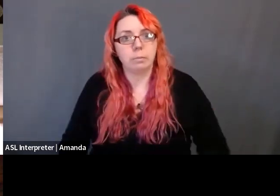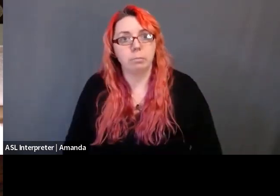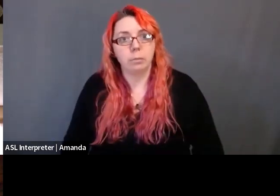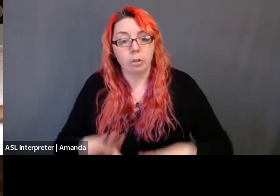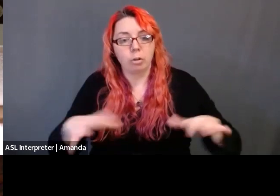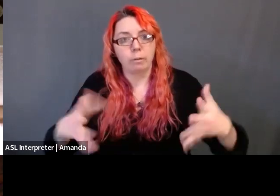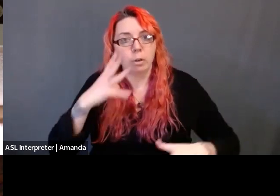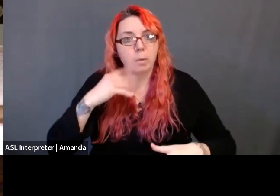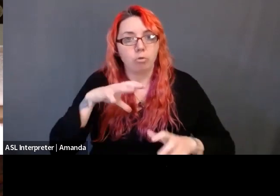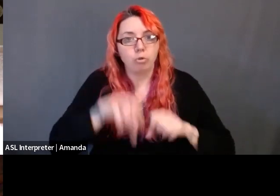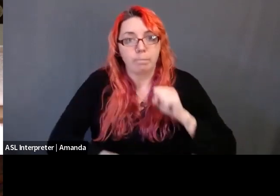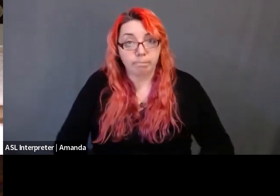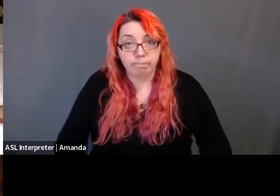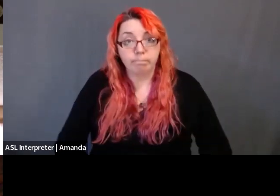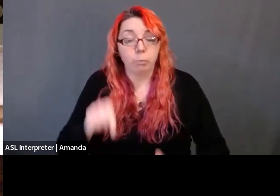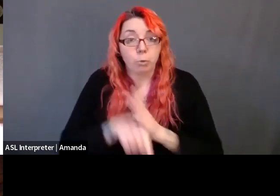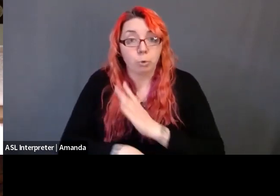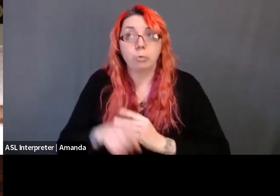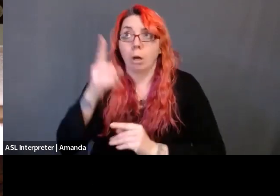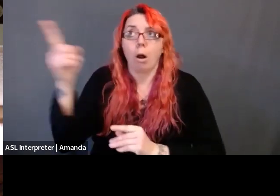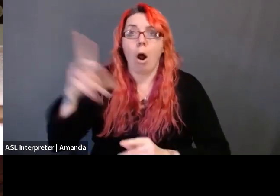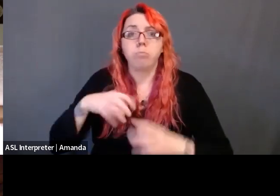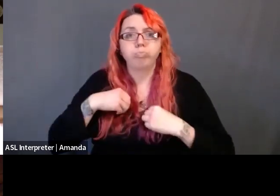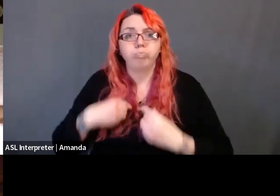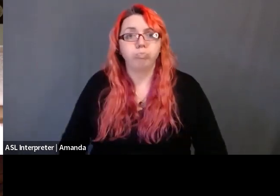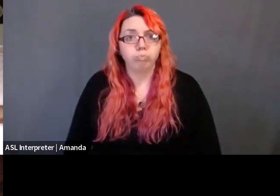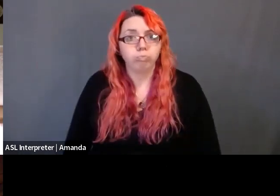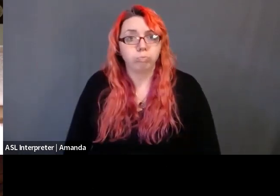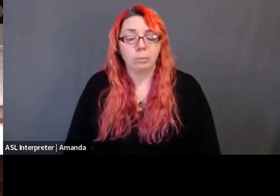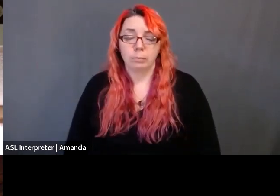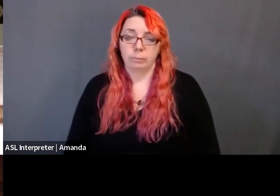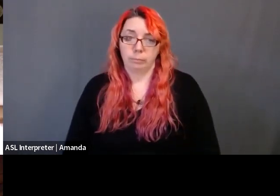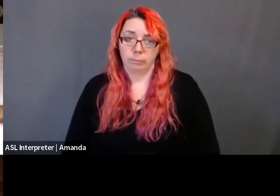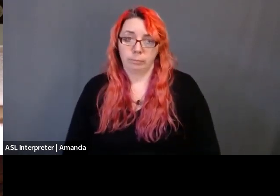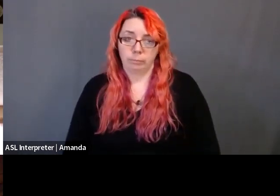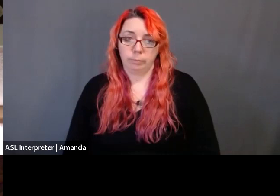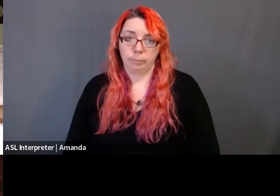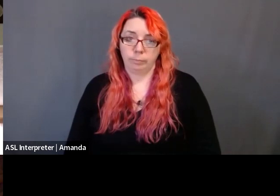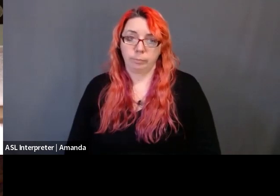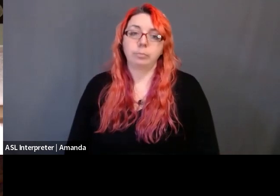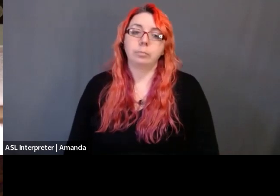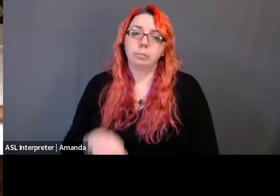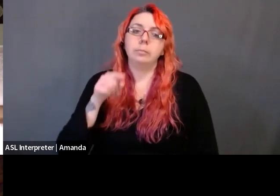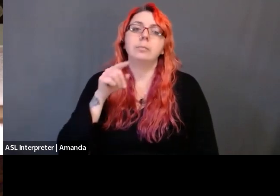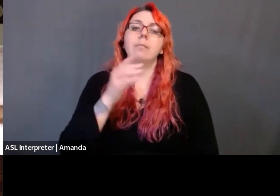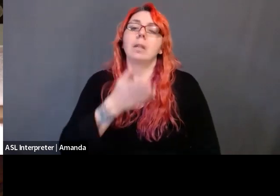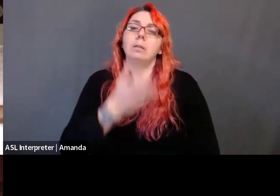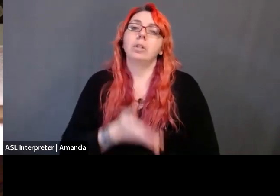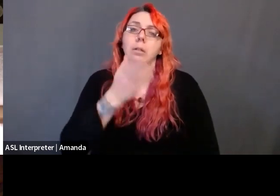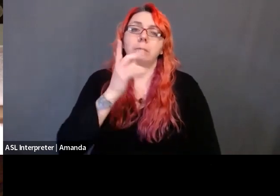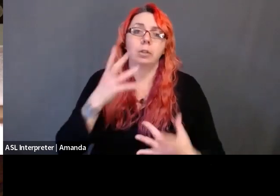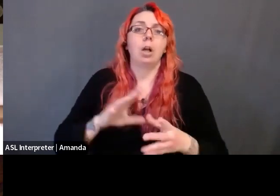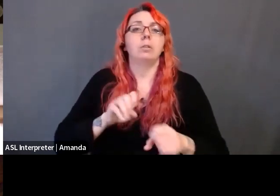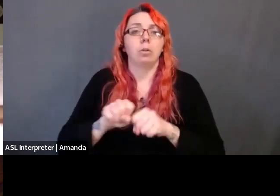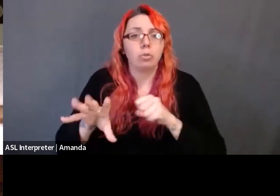murdered. Manuel says she's had to shut out social media and people in her life to cope since the Queen's passing and the mass adoration